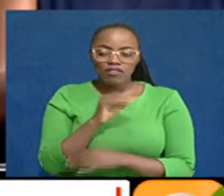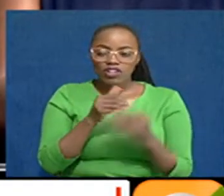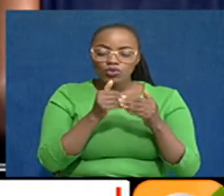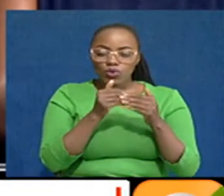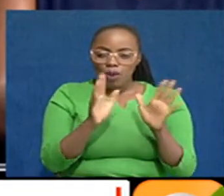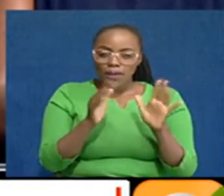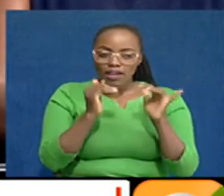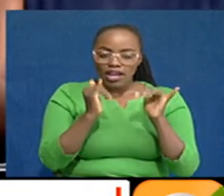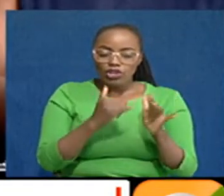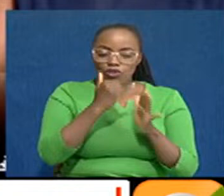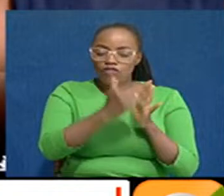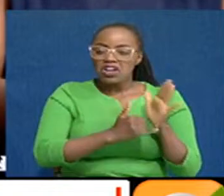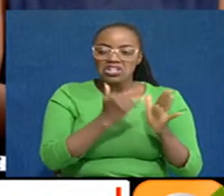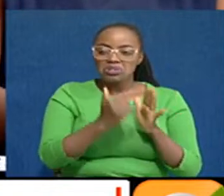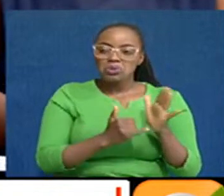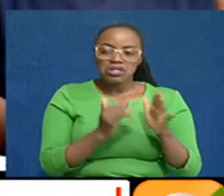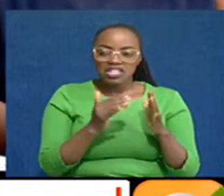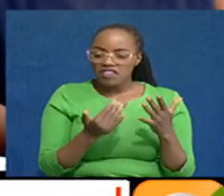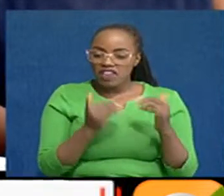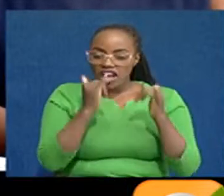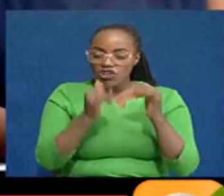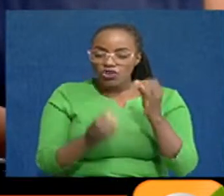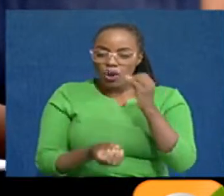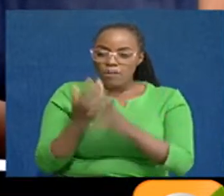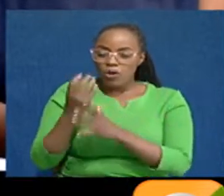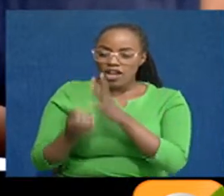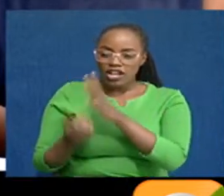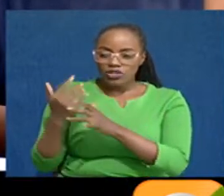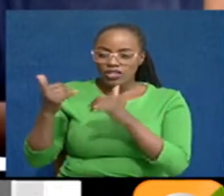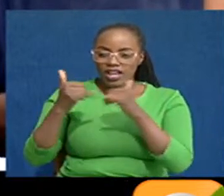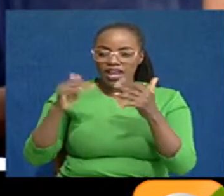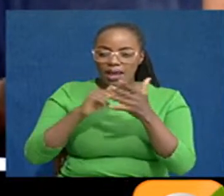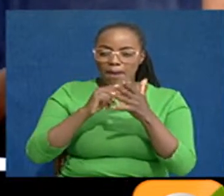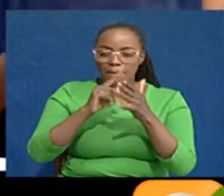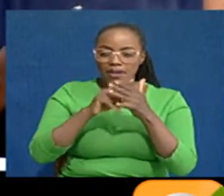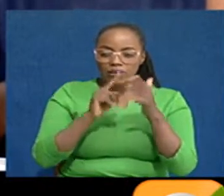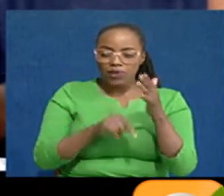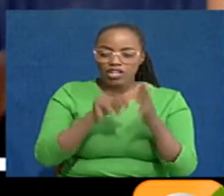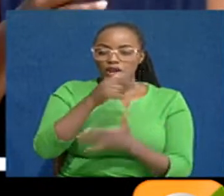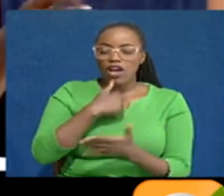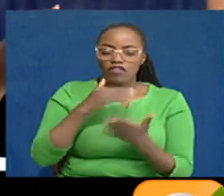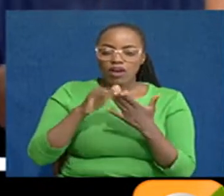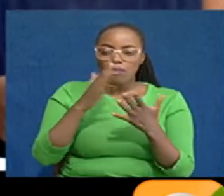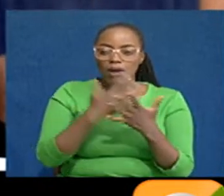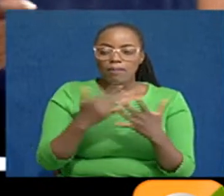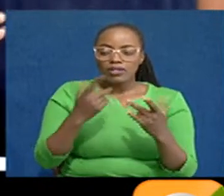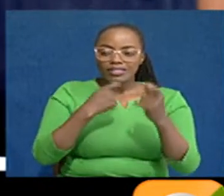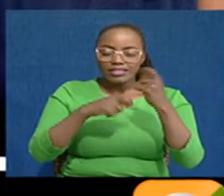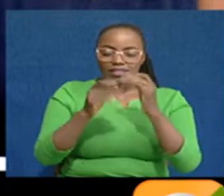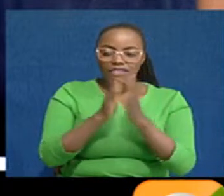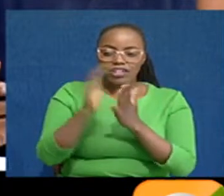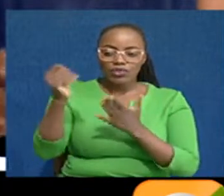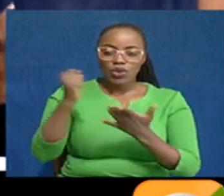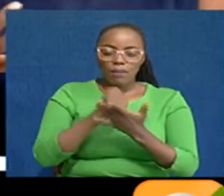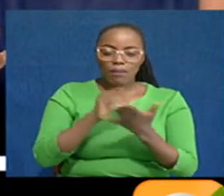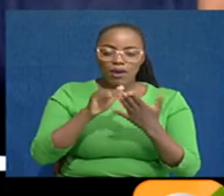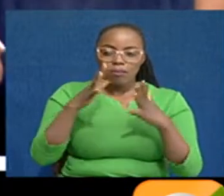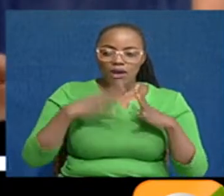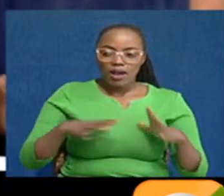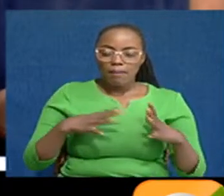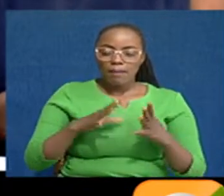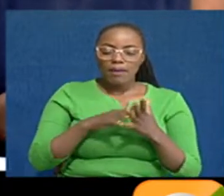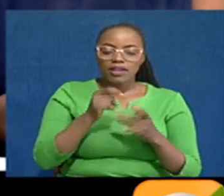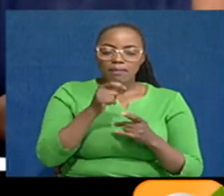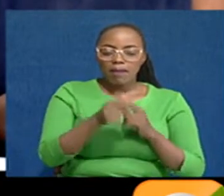new factory, a new production line, which means that you have more products to sell and you're employing more people and you're buying